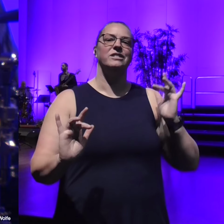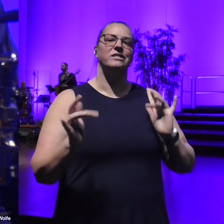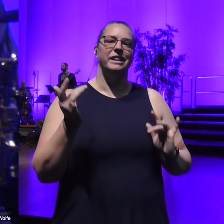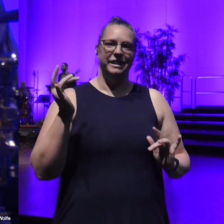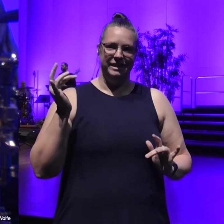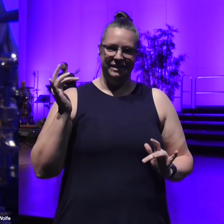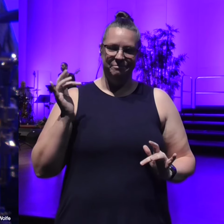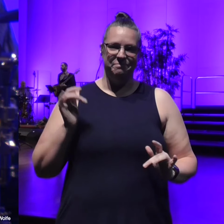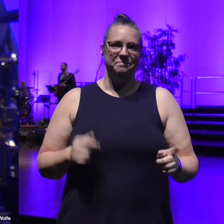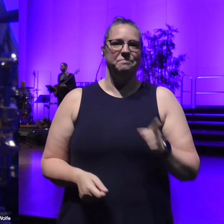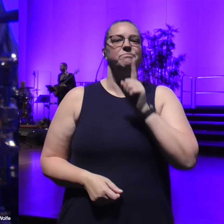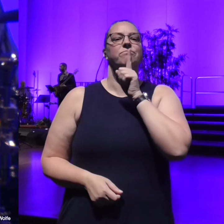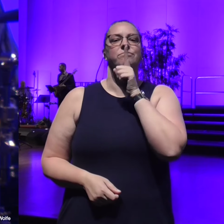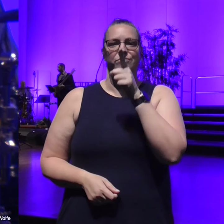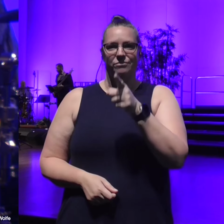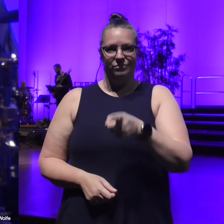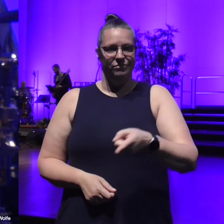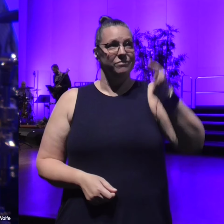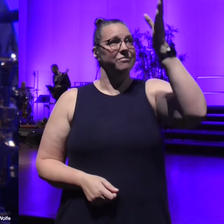each face.